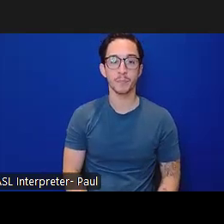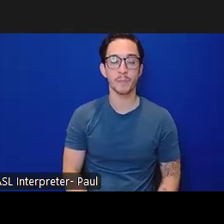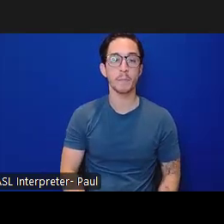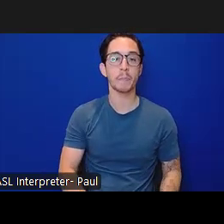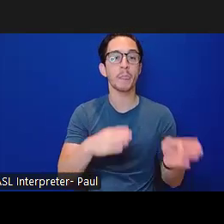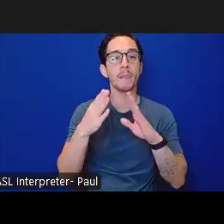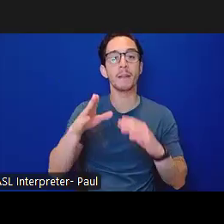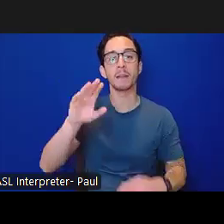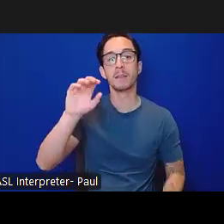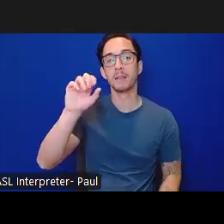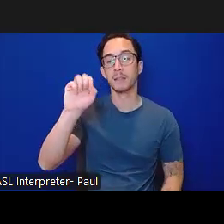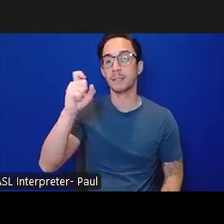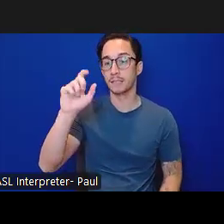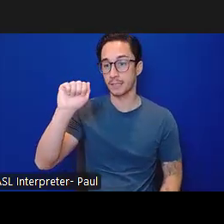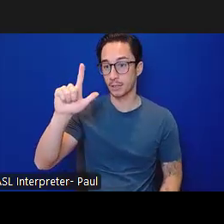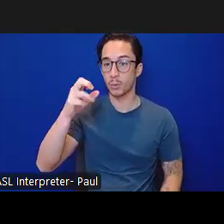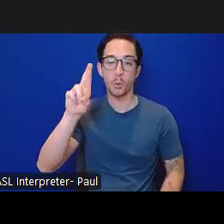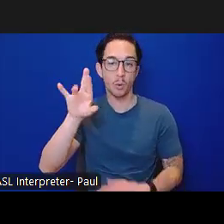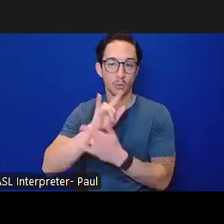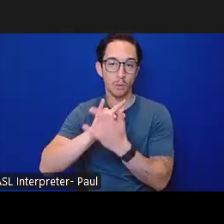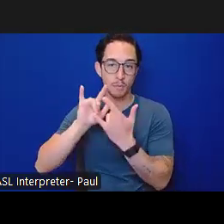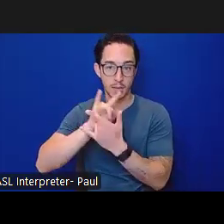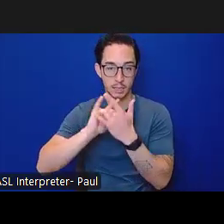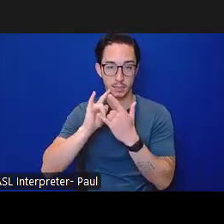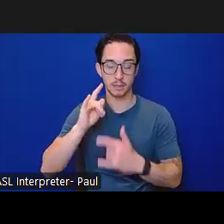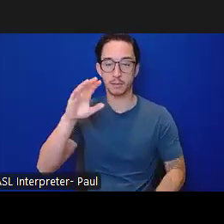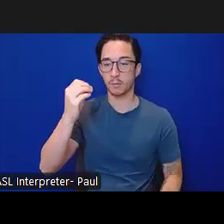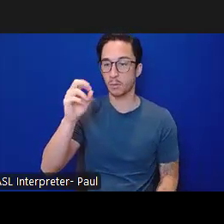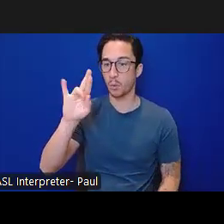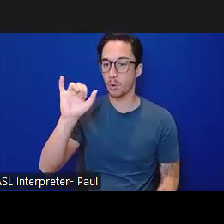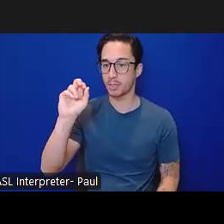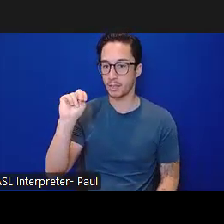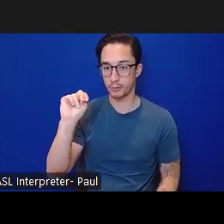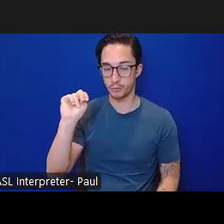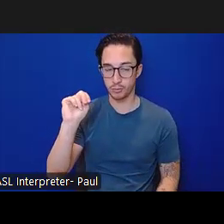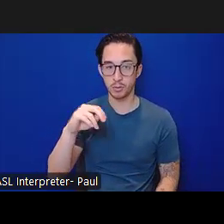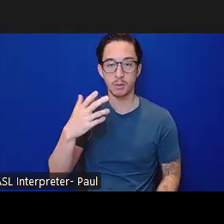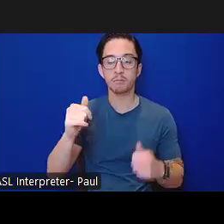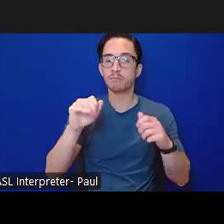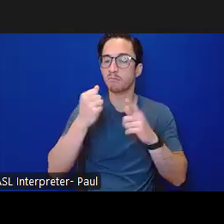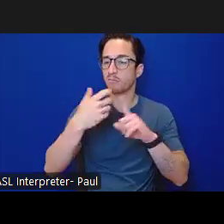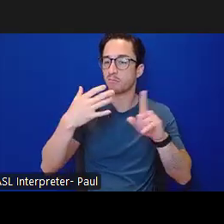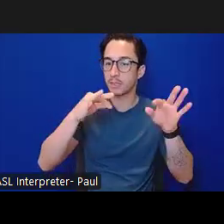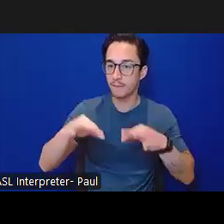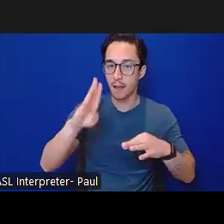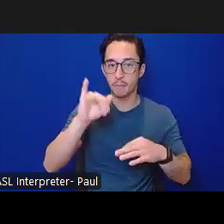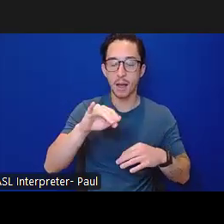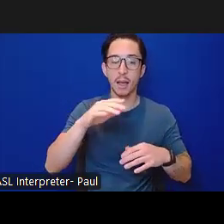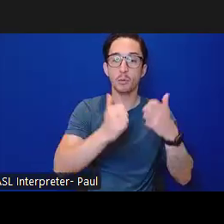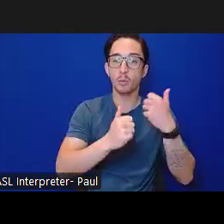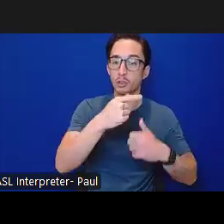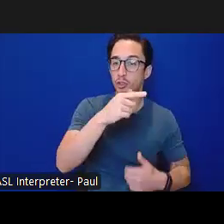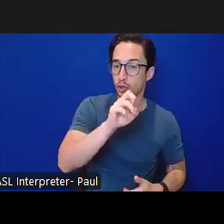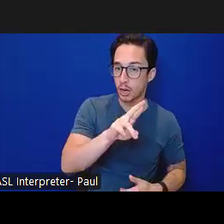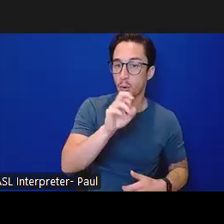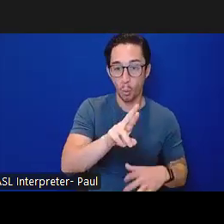Sexual and or romantic orientation. This is defined by the gender or genders